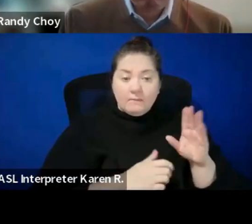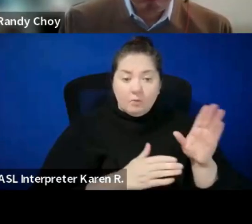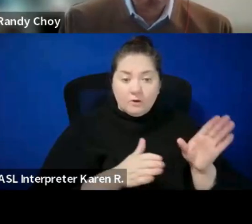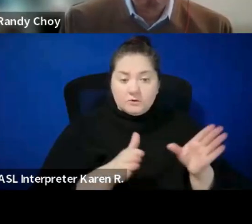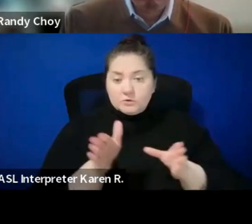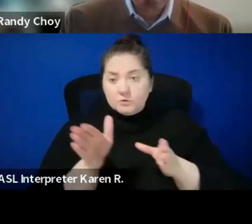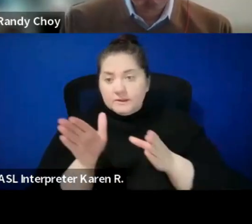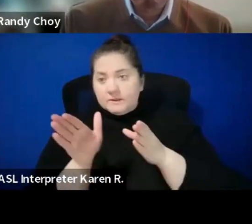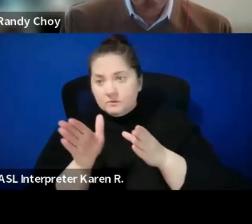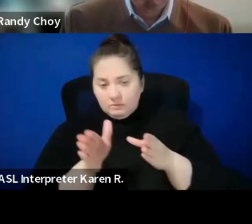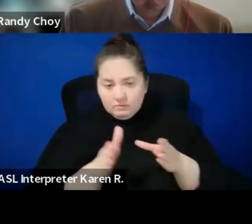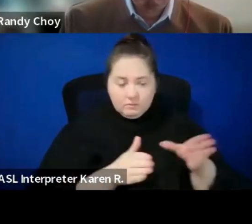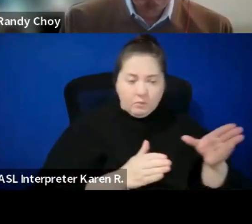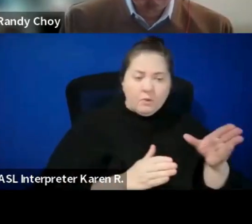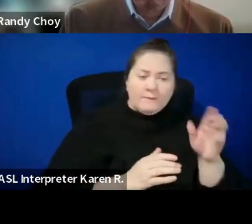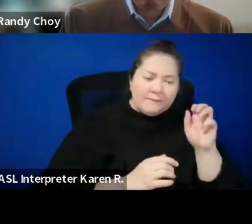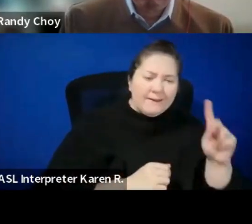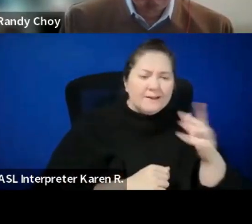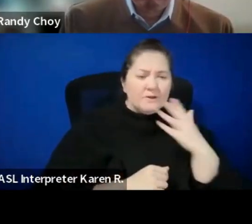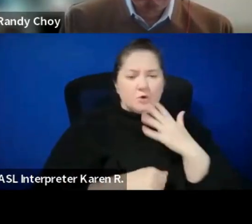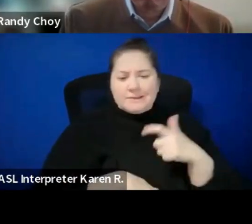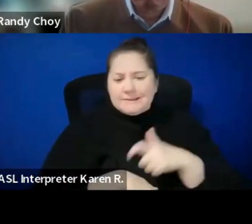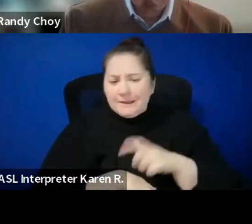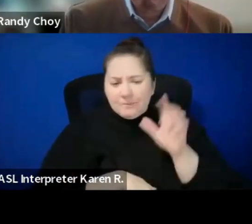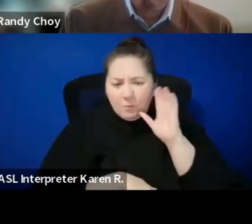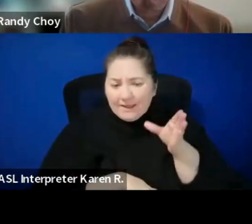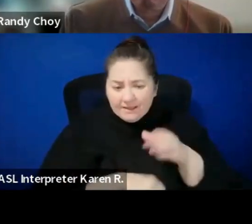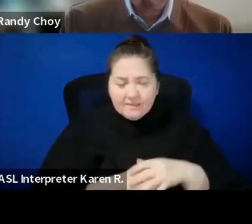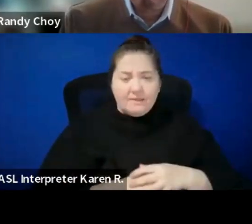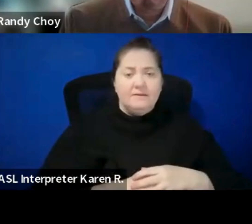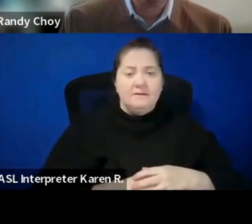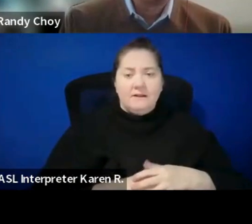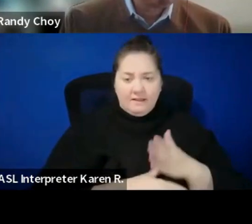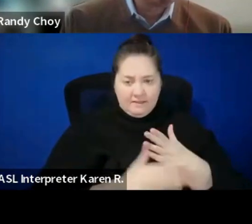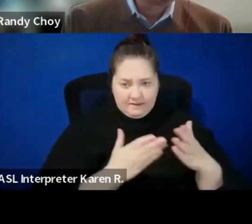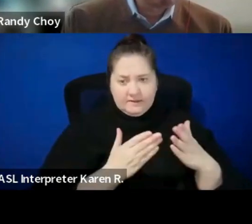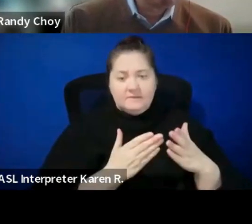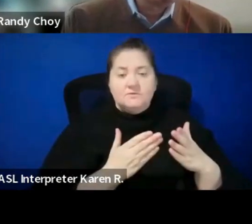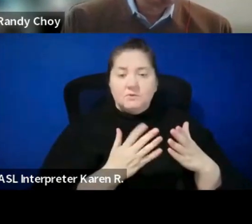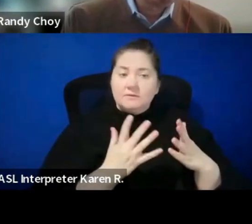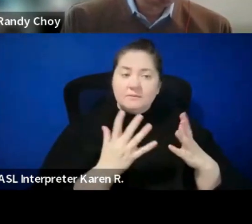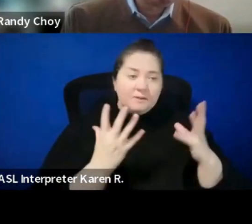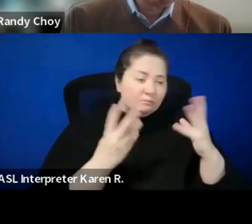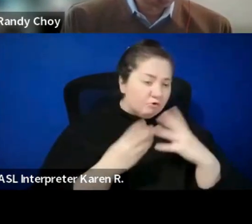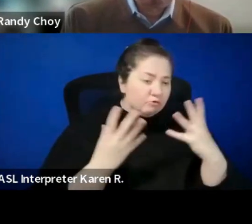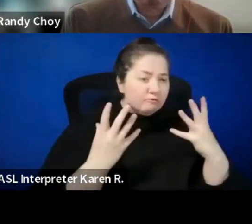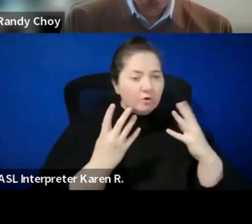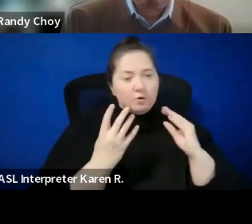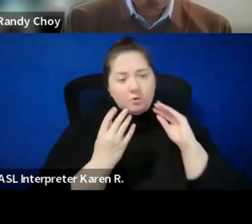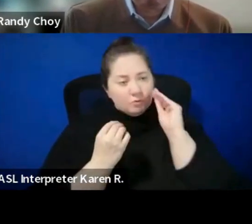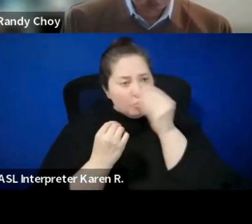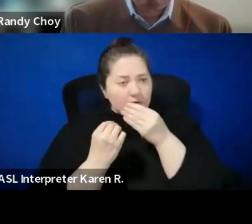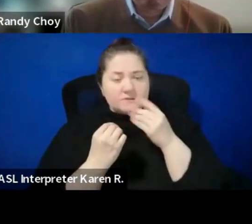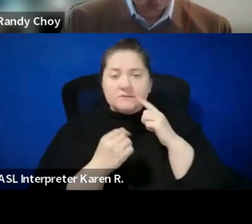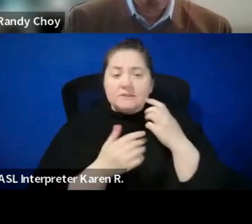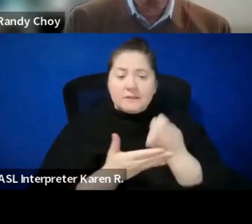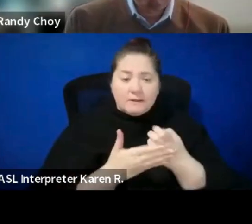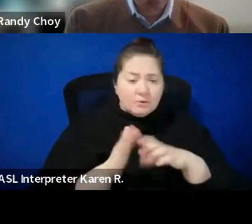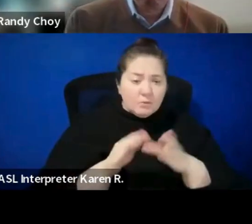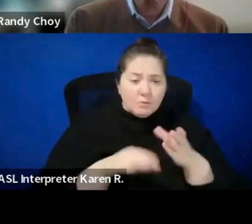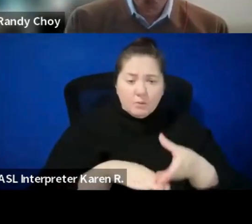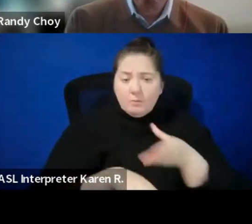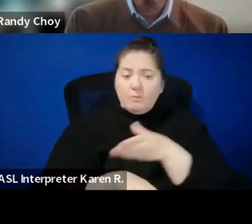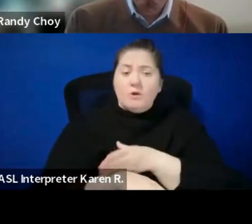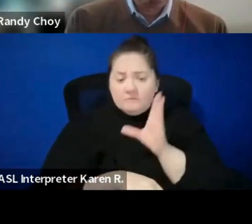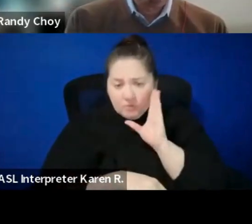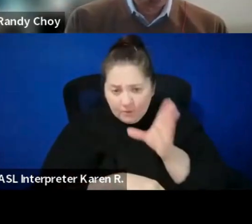way. We're going to be back to good times, and things are going to be rosy, and the economy is going to improve again, and so on and